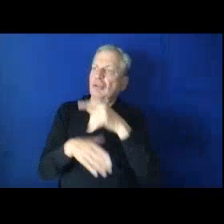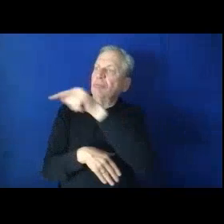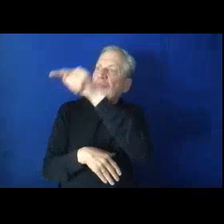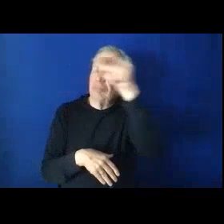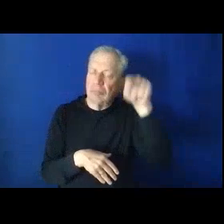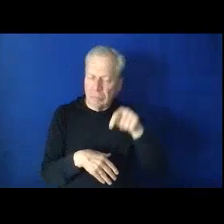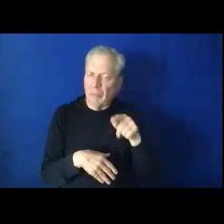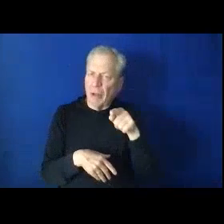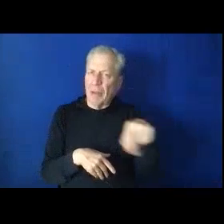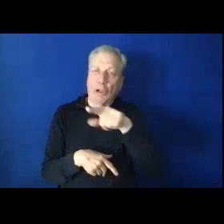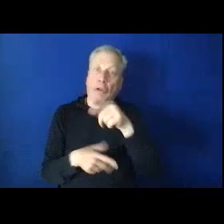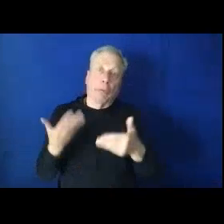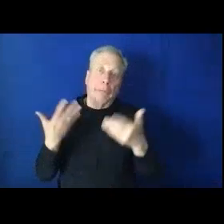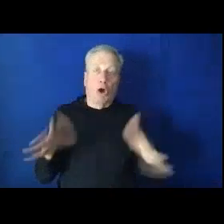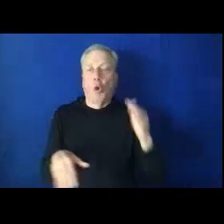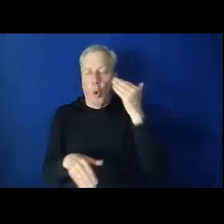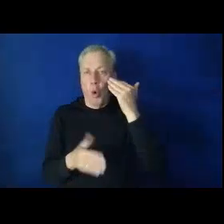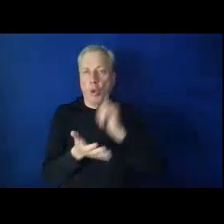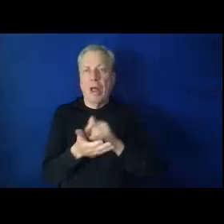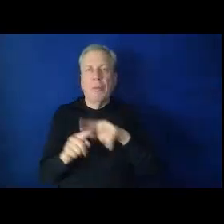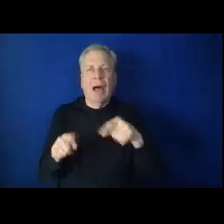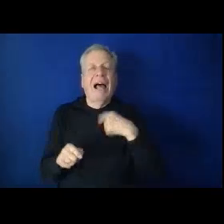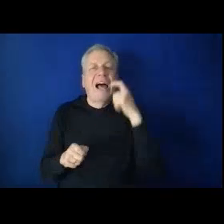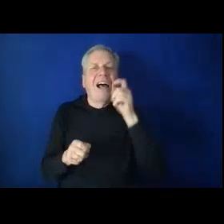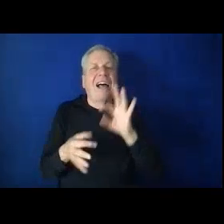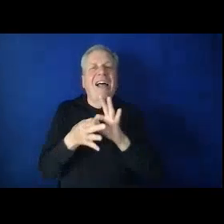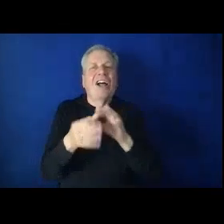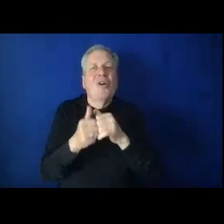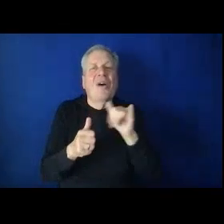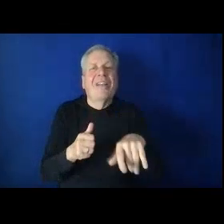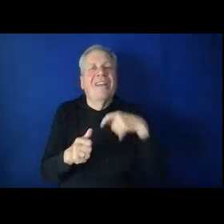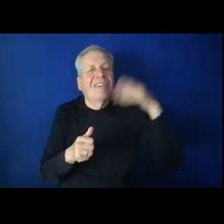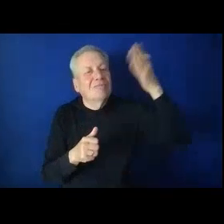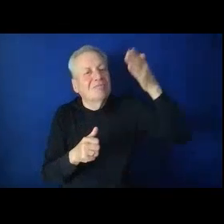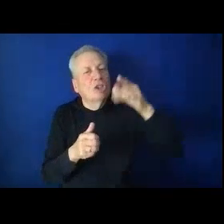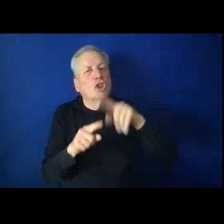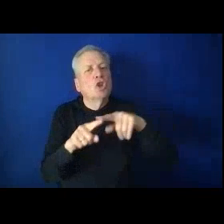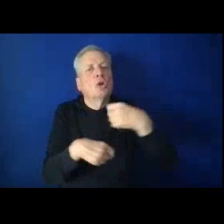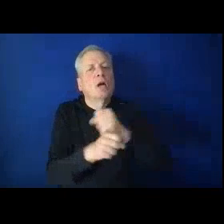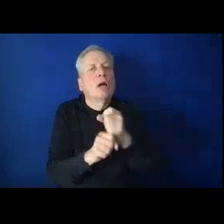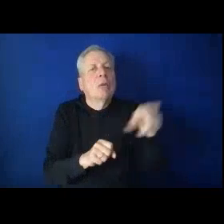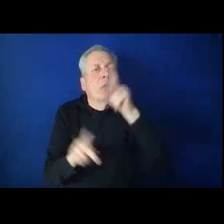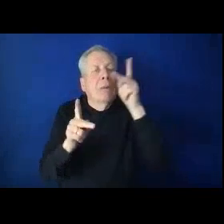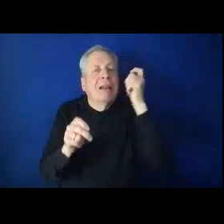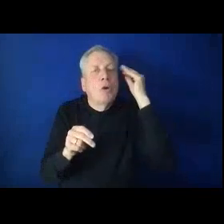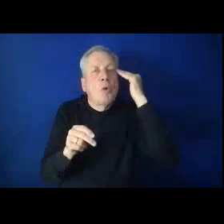You guys probably know this. I just sort of start this off with every sort of talk to orient people to our mission. Is there a